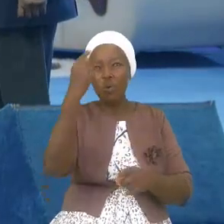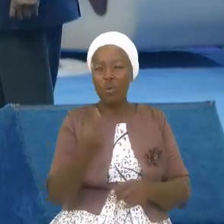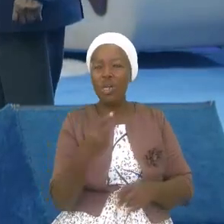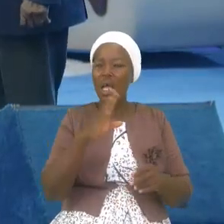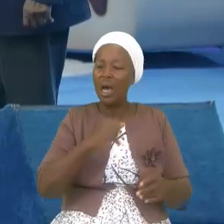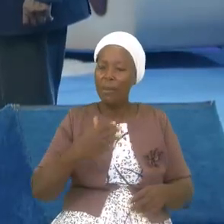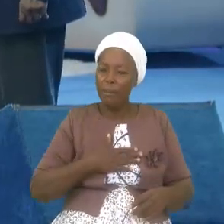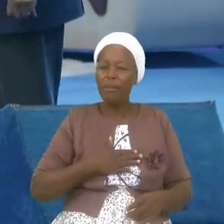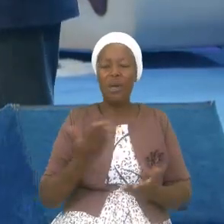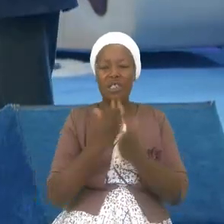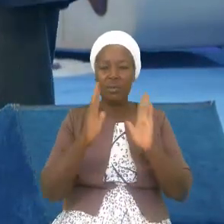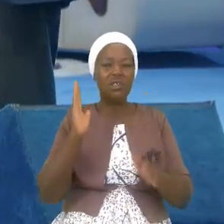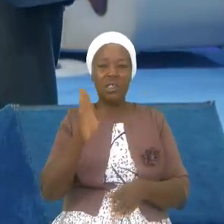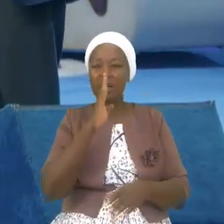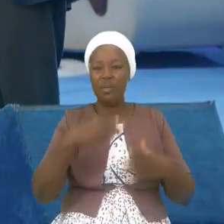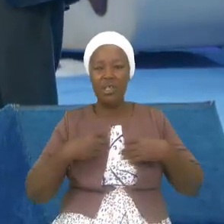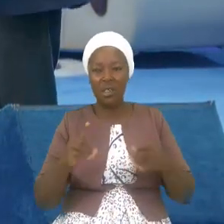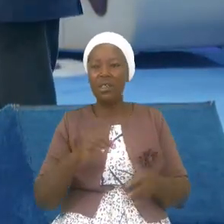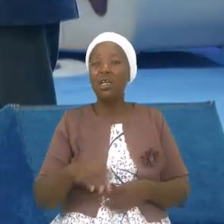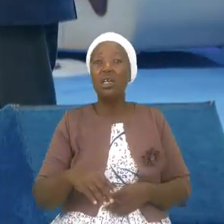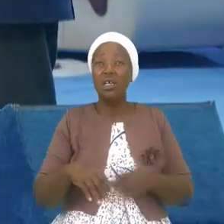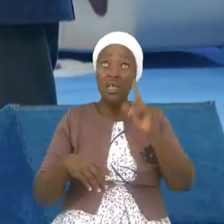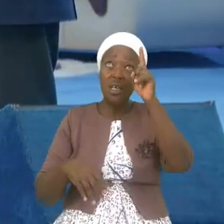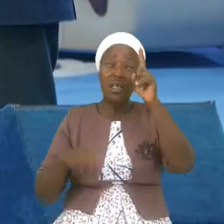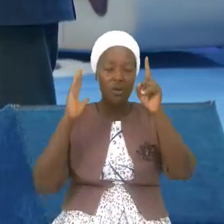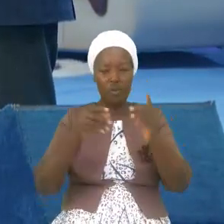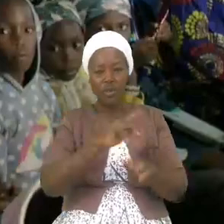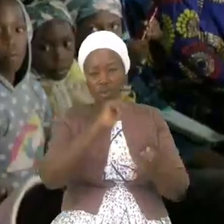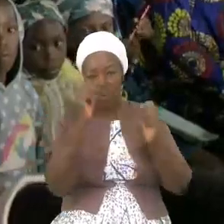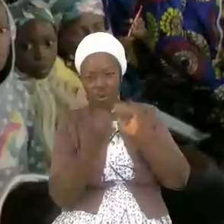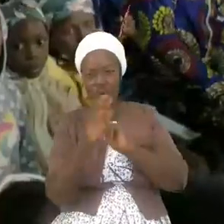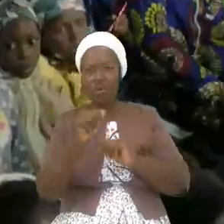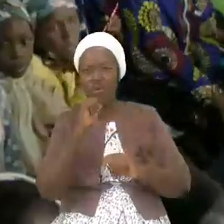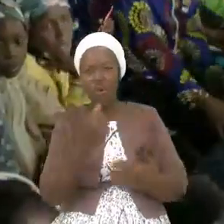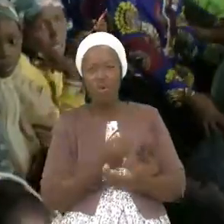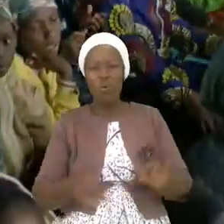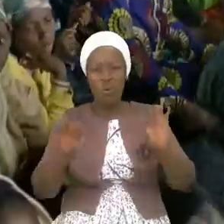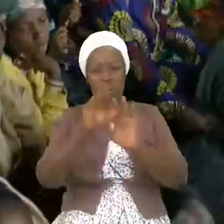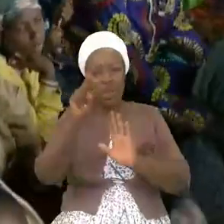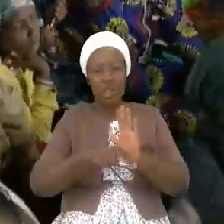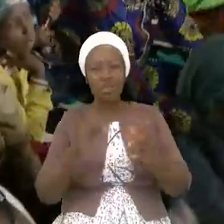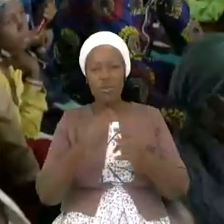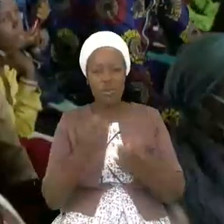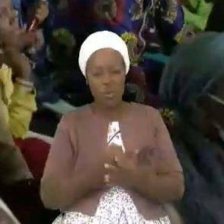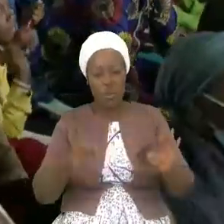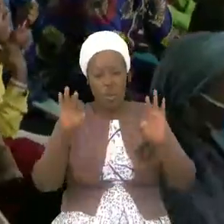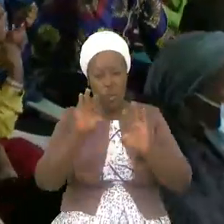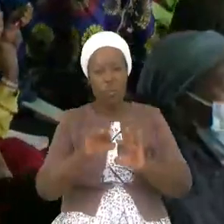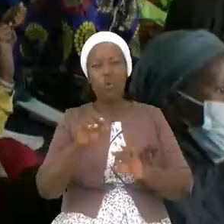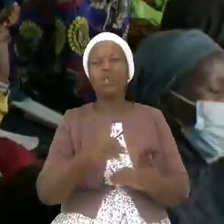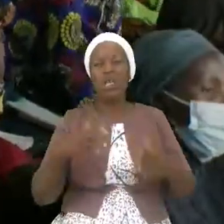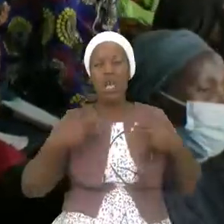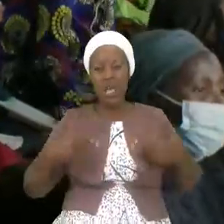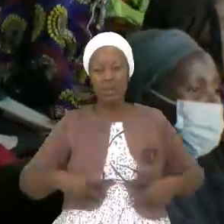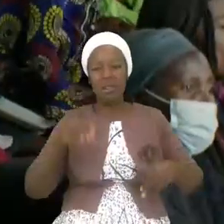your unworthiness to worthiness in Jesus' name. Your lack, he will